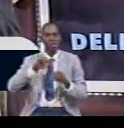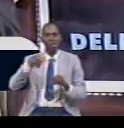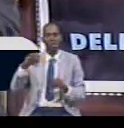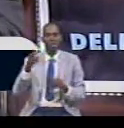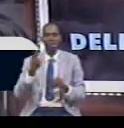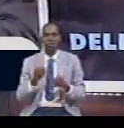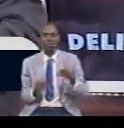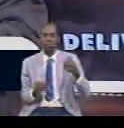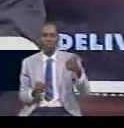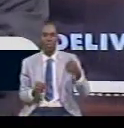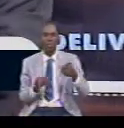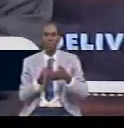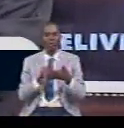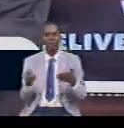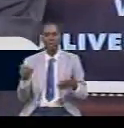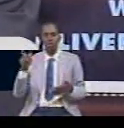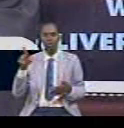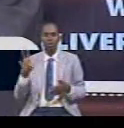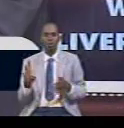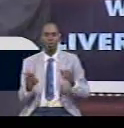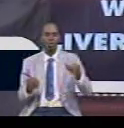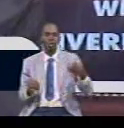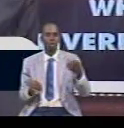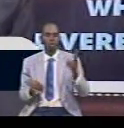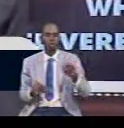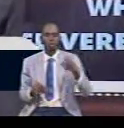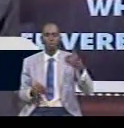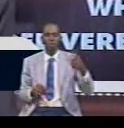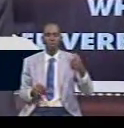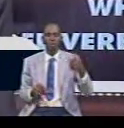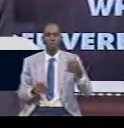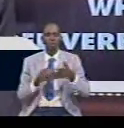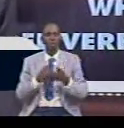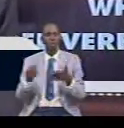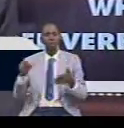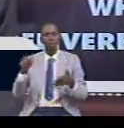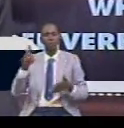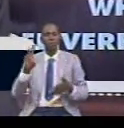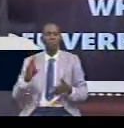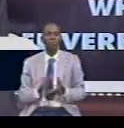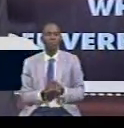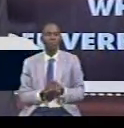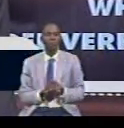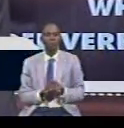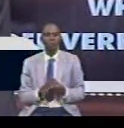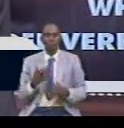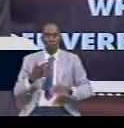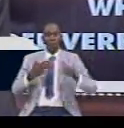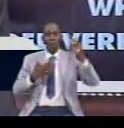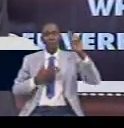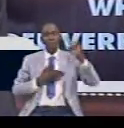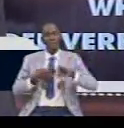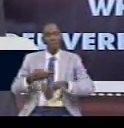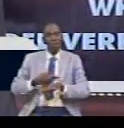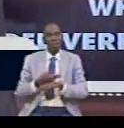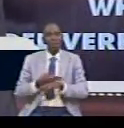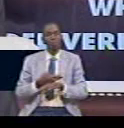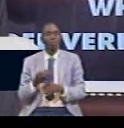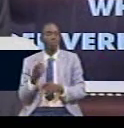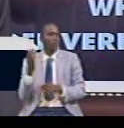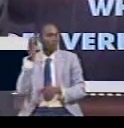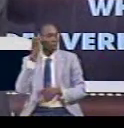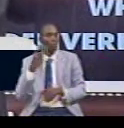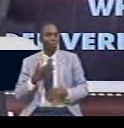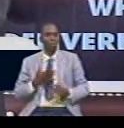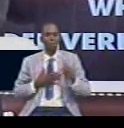John chapter 10. I read from verse 27. John chapter 10, verse 27. It says, my sheep hear my voice, and I know